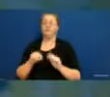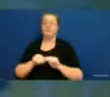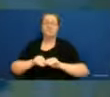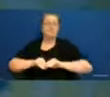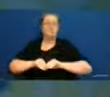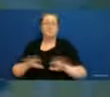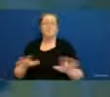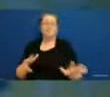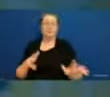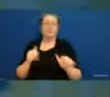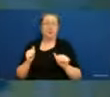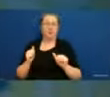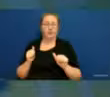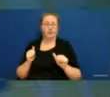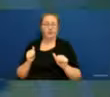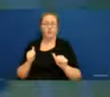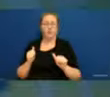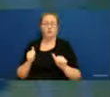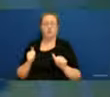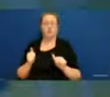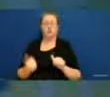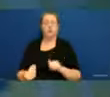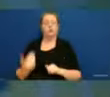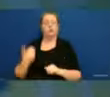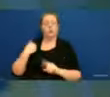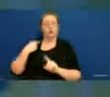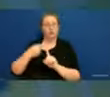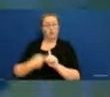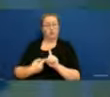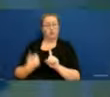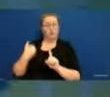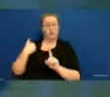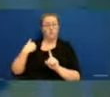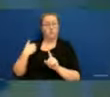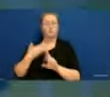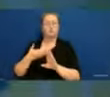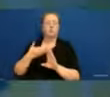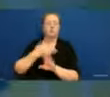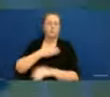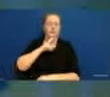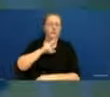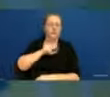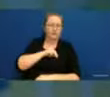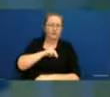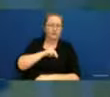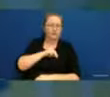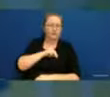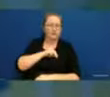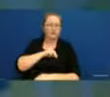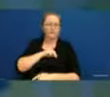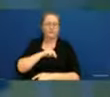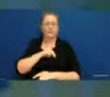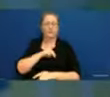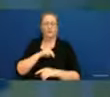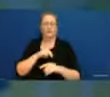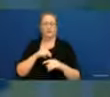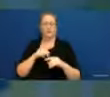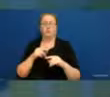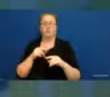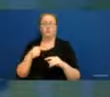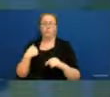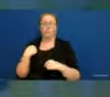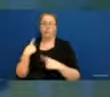rapidly. I will note that when I last presented this information, and before the Thanksgiving weekend, we had